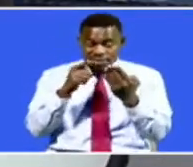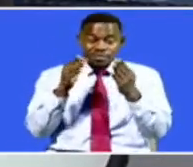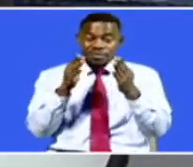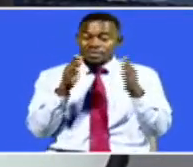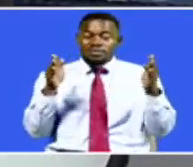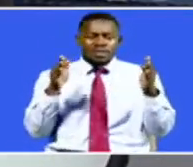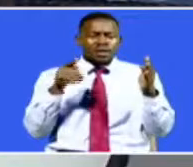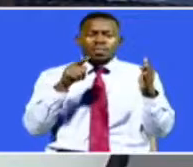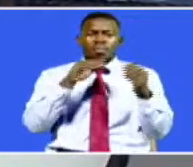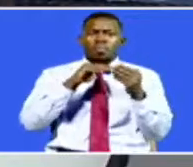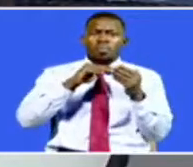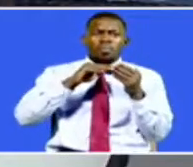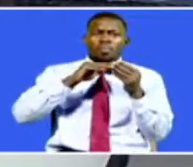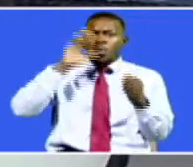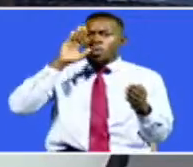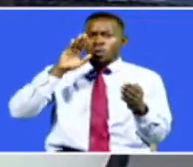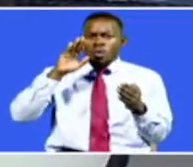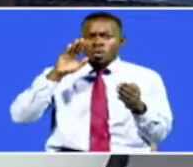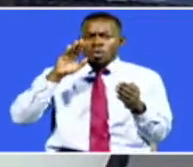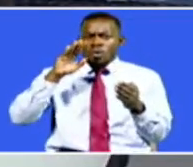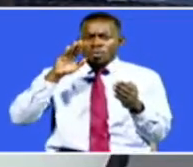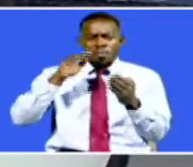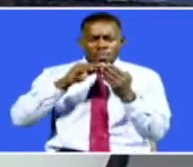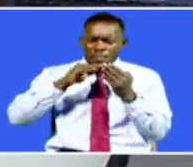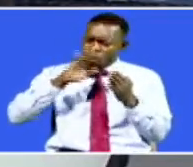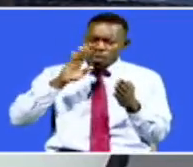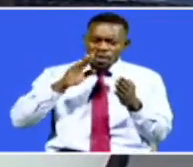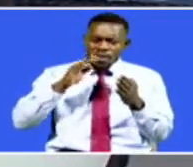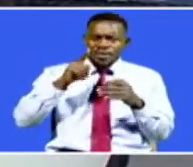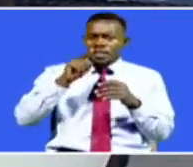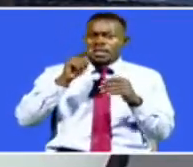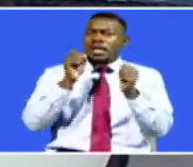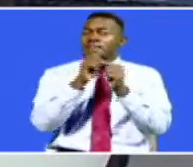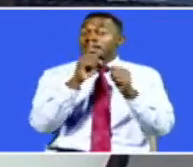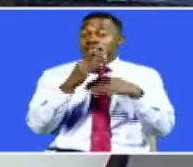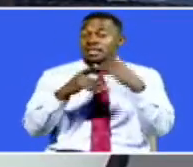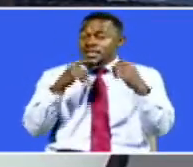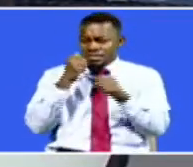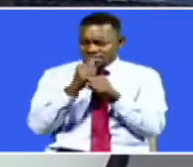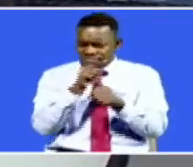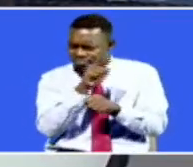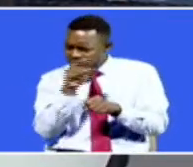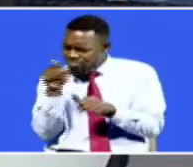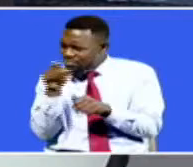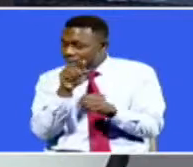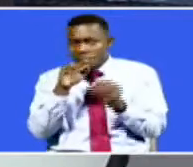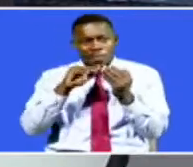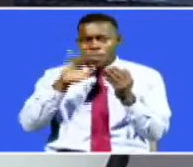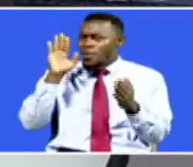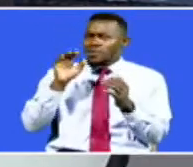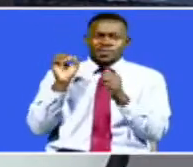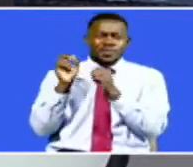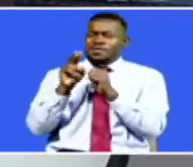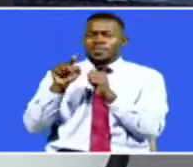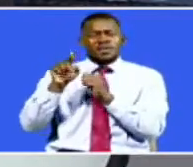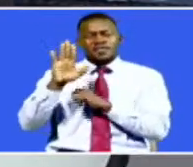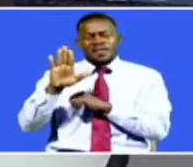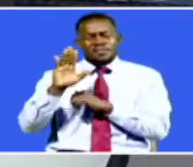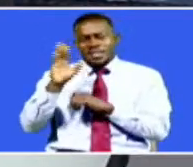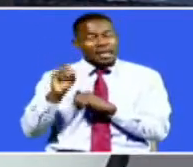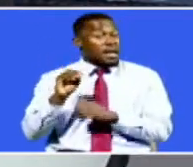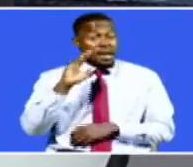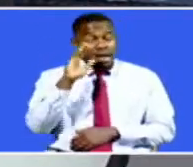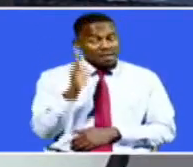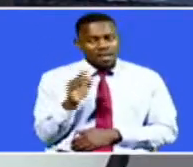ever the CBR has gone in the last 11 years. Upwards repricing of loans is expected to further